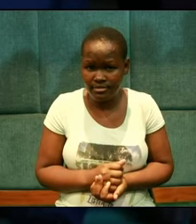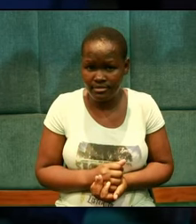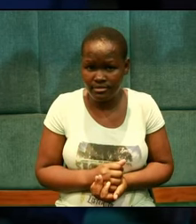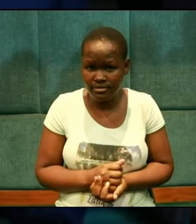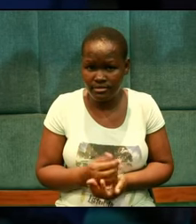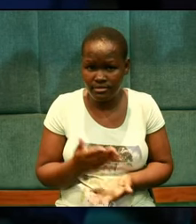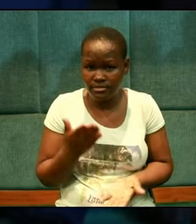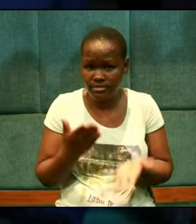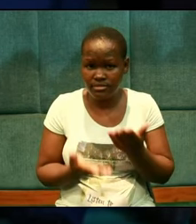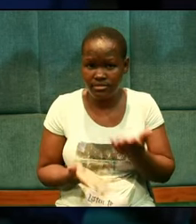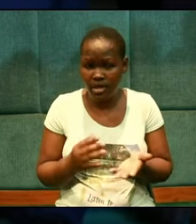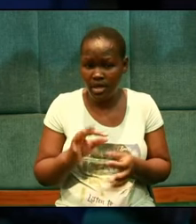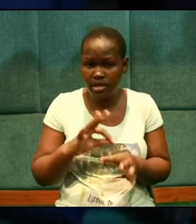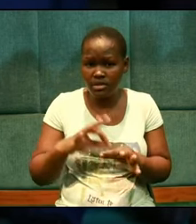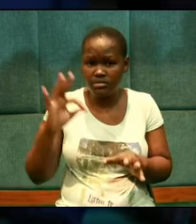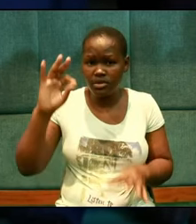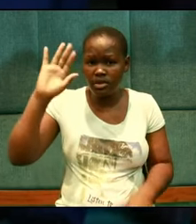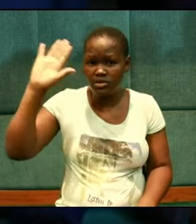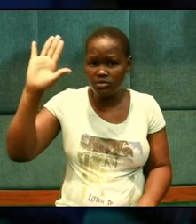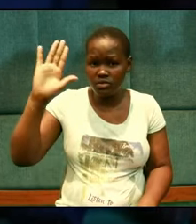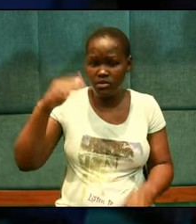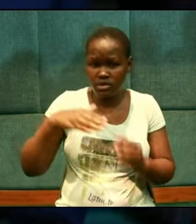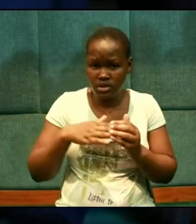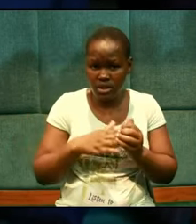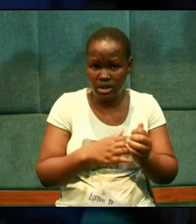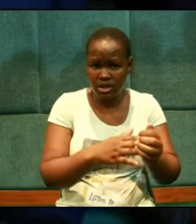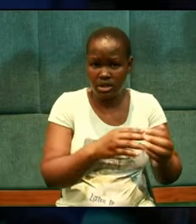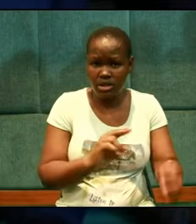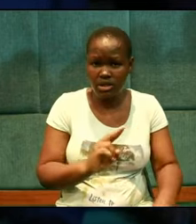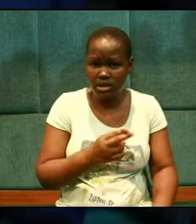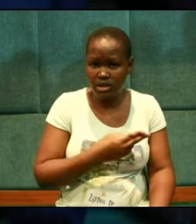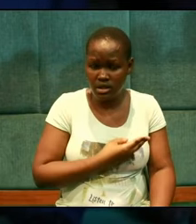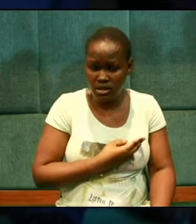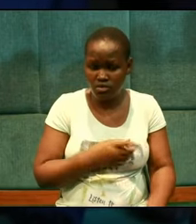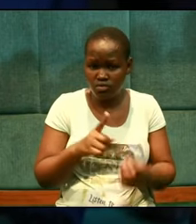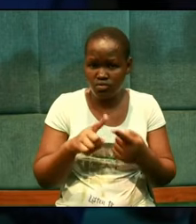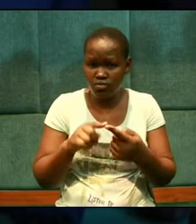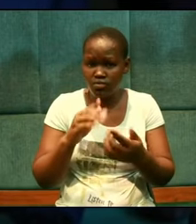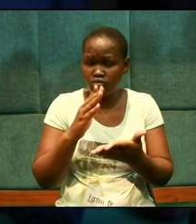May your spirit lead us into truth,